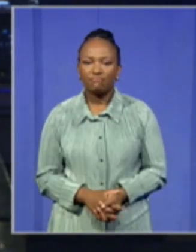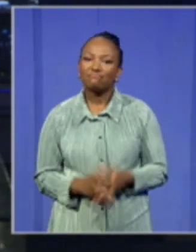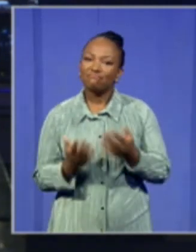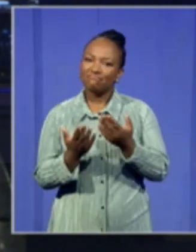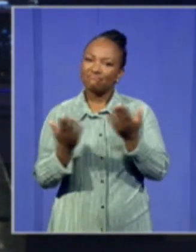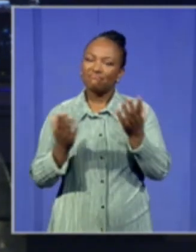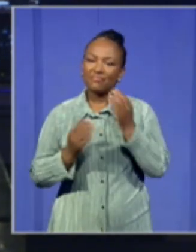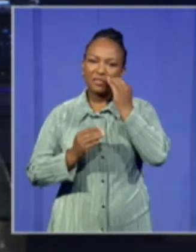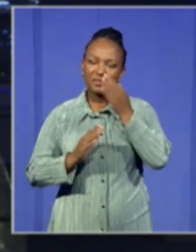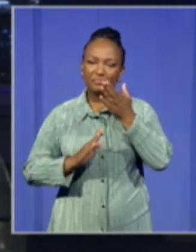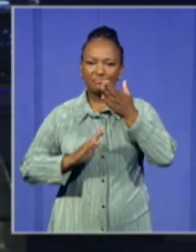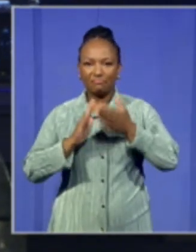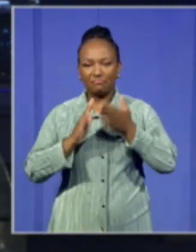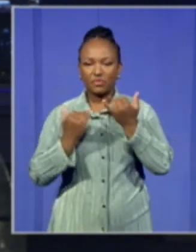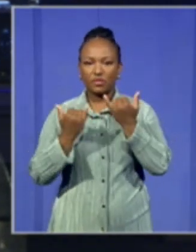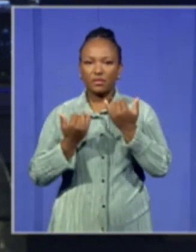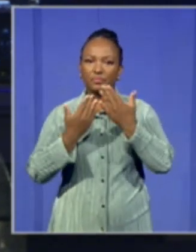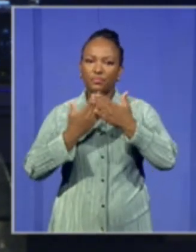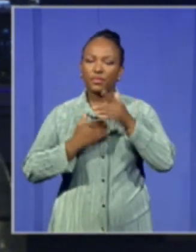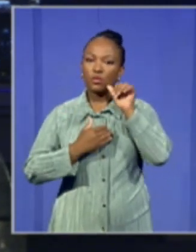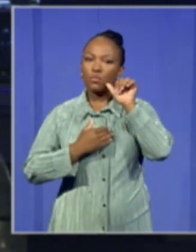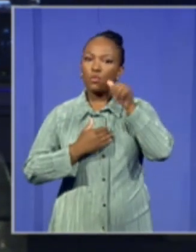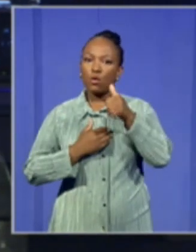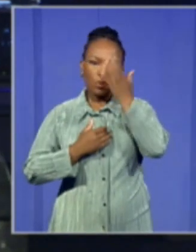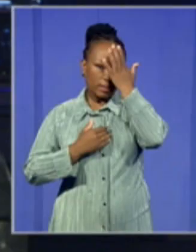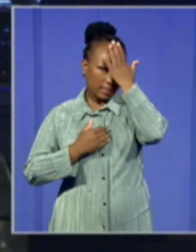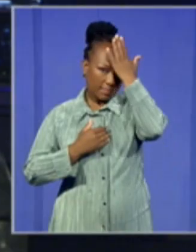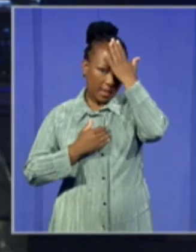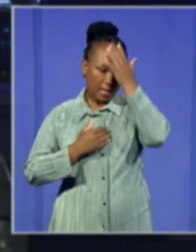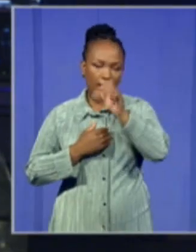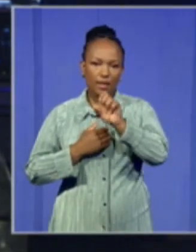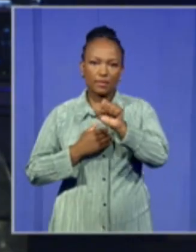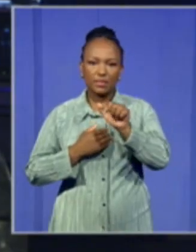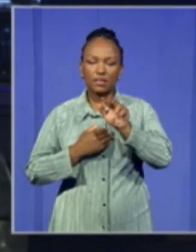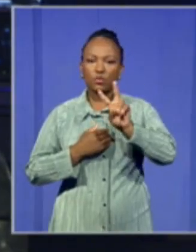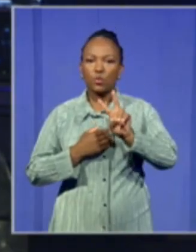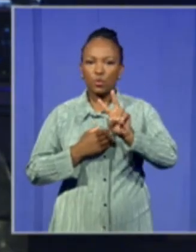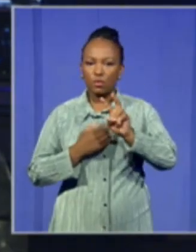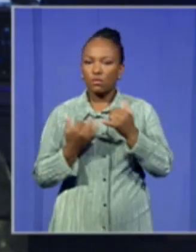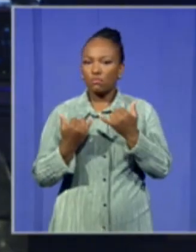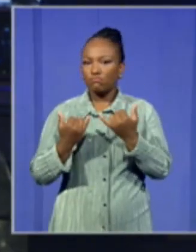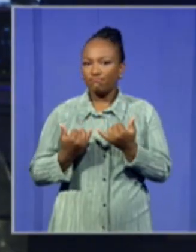Motho di ne di le kalo tsa segonjono ga se latelang ke sepedi ka moso mo SABC 2